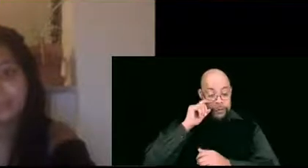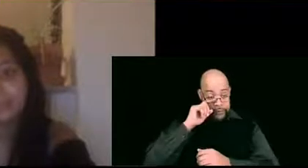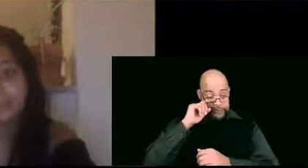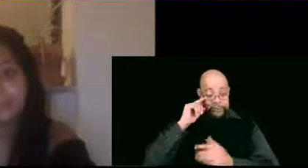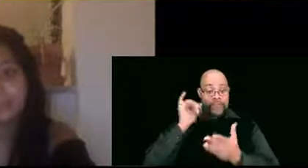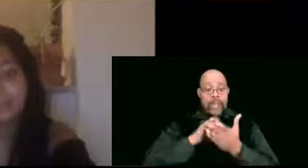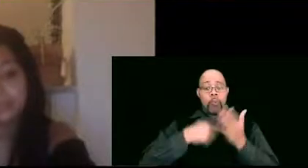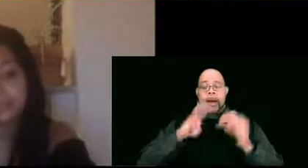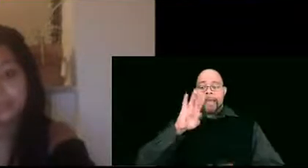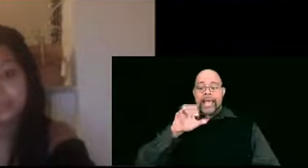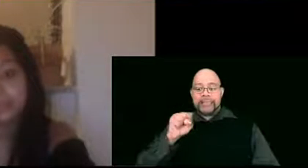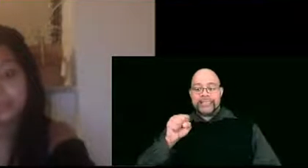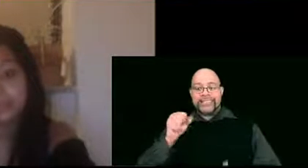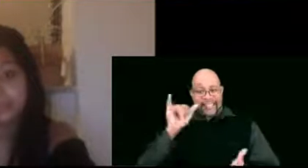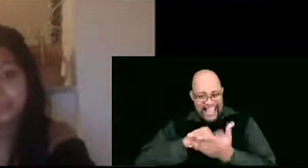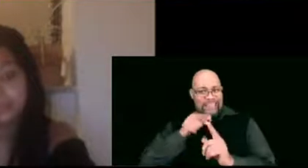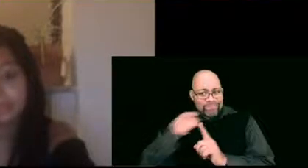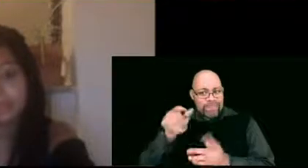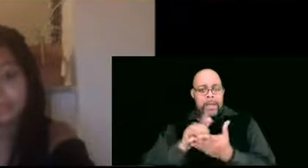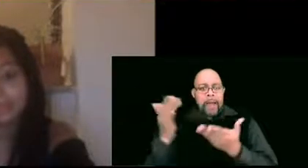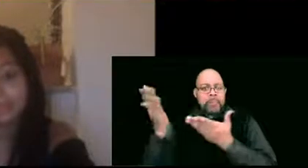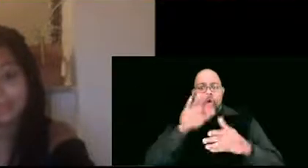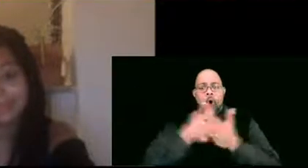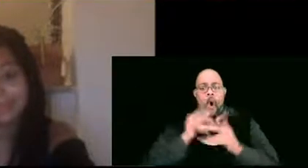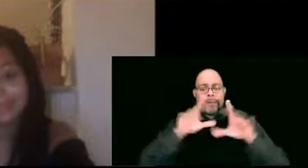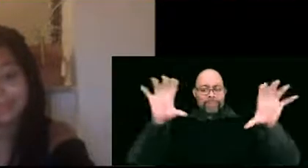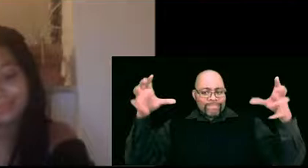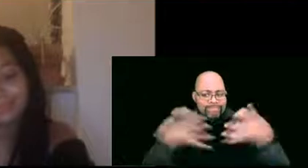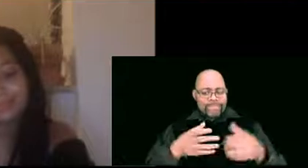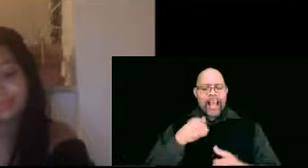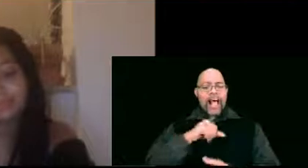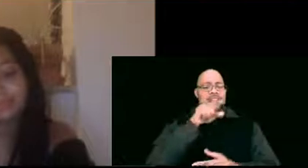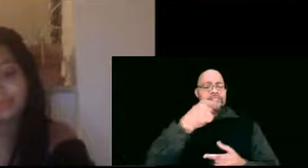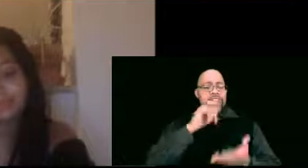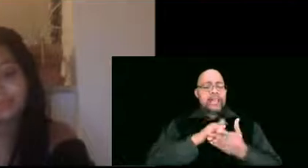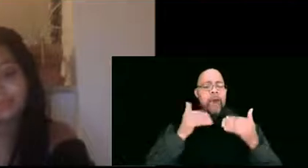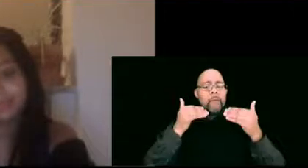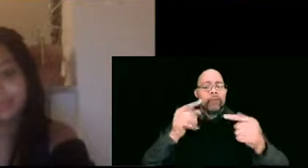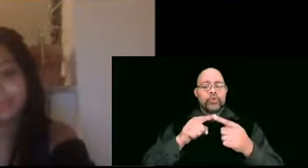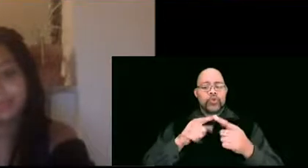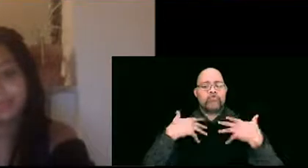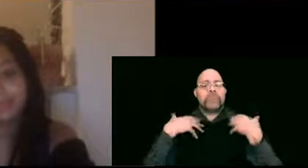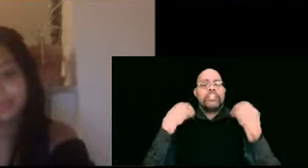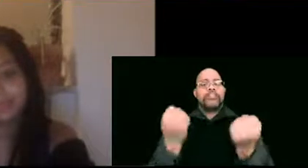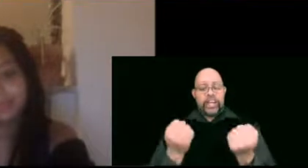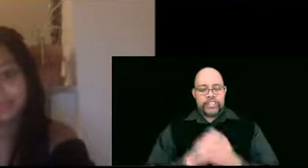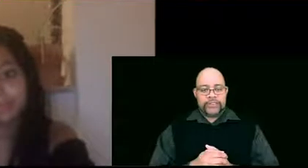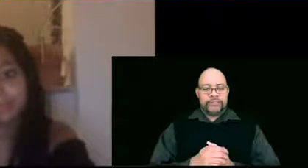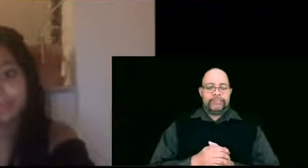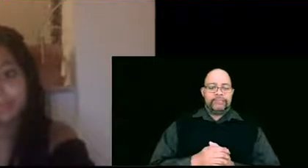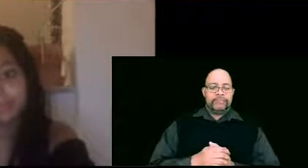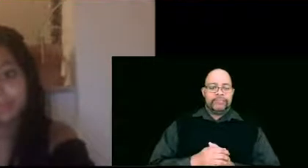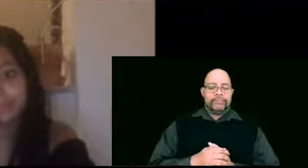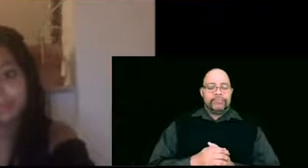of that. And so that's what BIMS is all about, bringing all those players to the table. And I love that you said moving towards